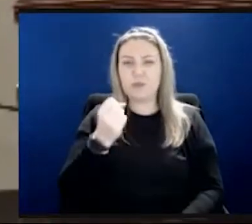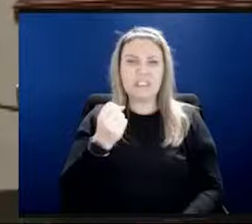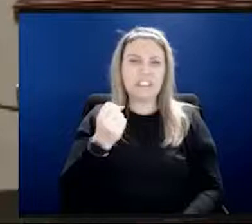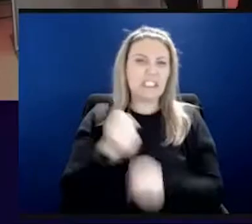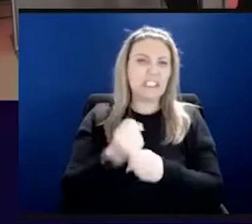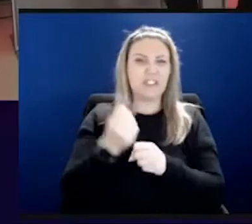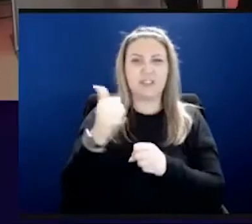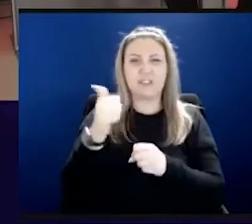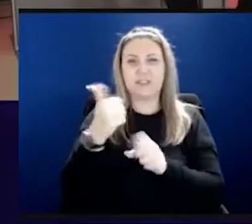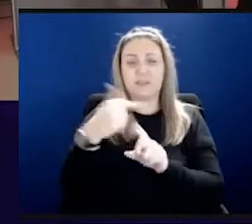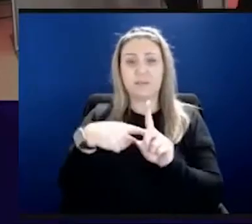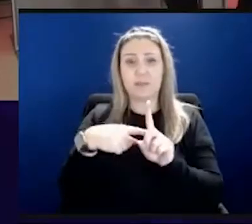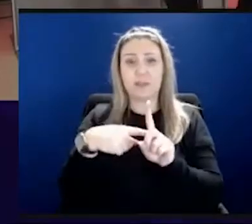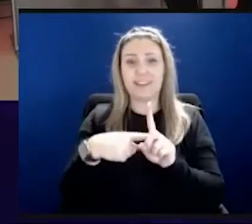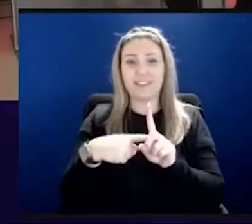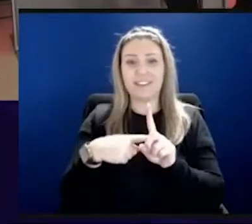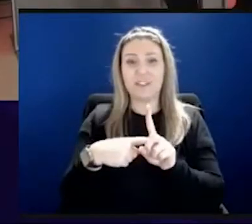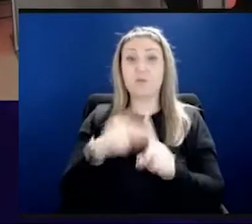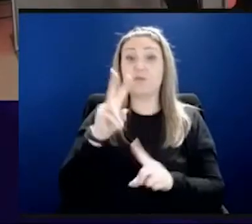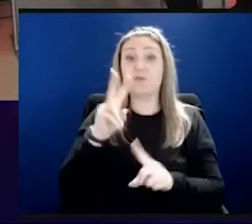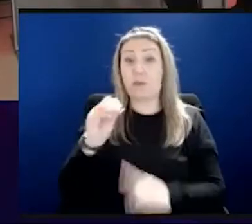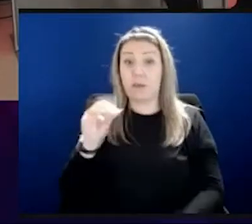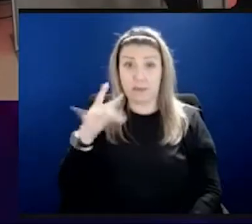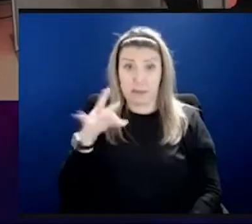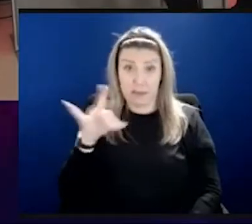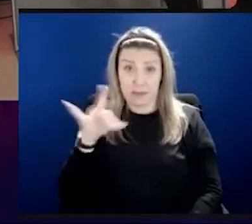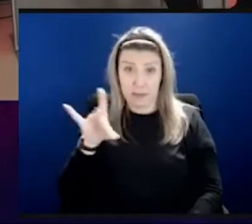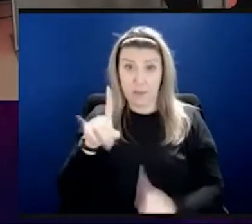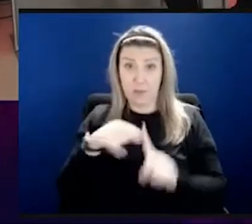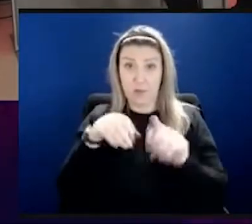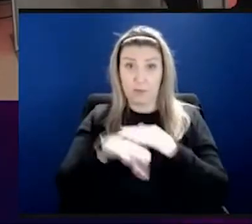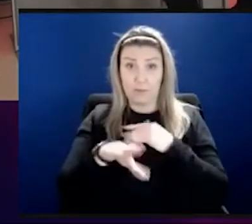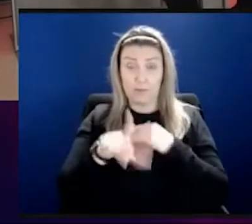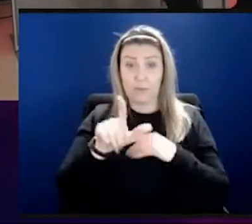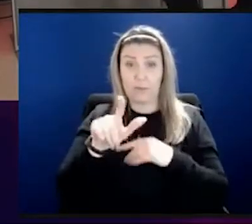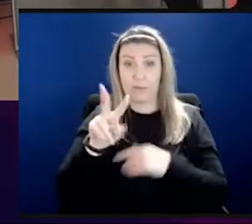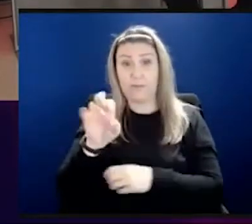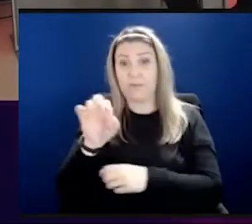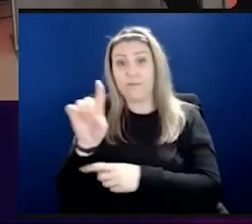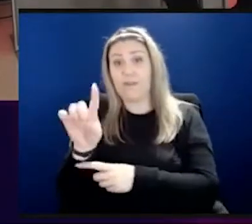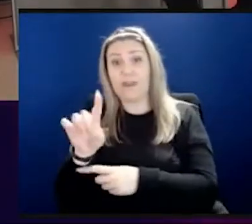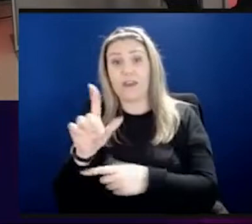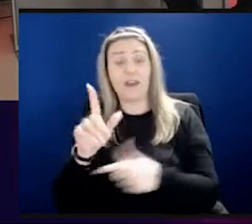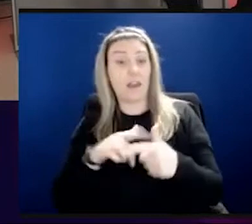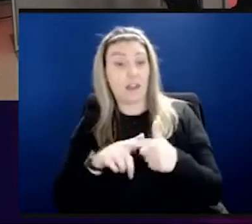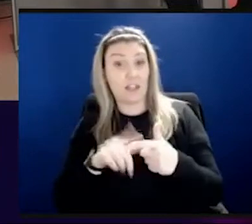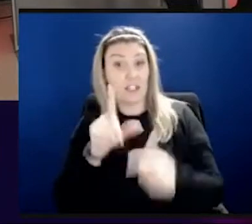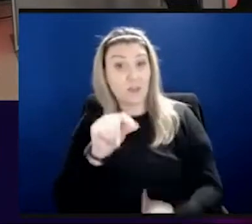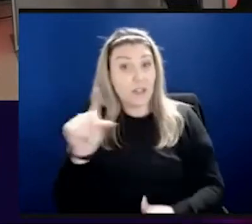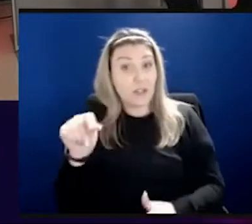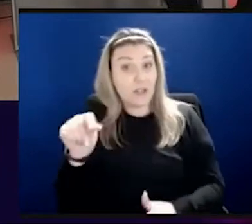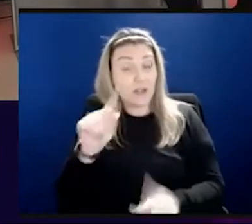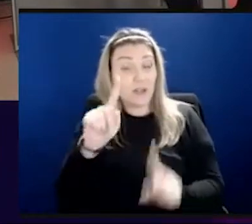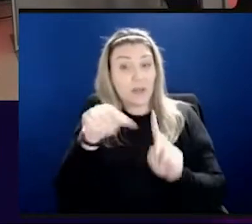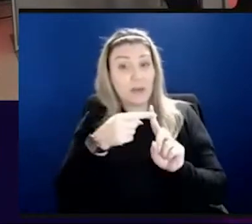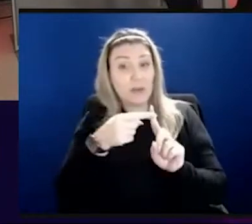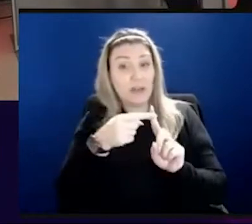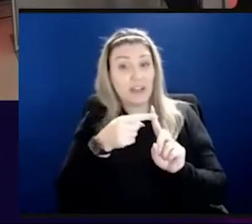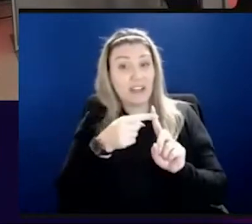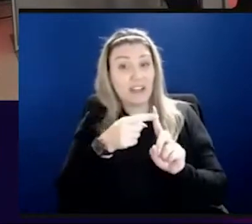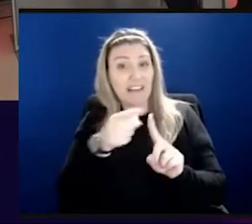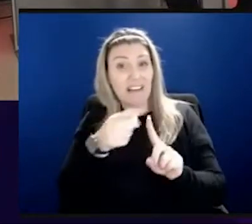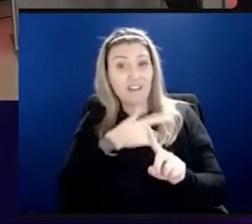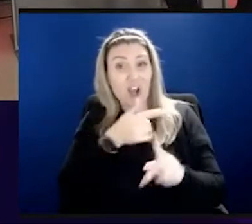was 2018 when you went in for the LVAD? Yeah. And 2020 when Garen got his heart